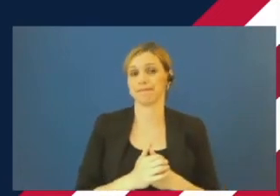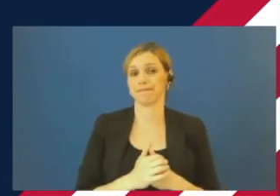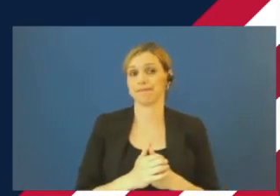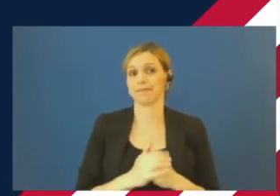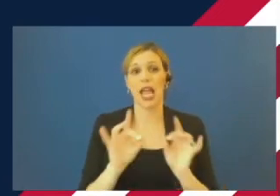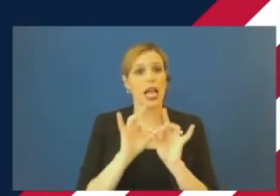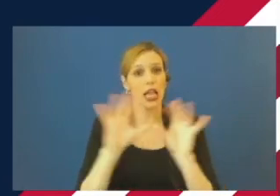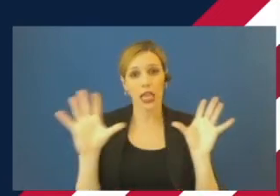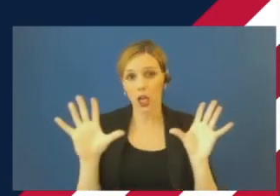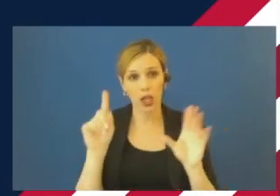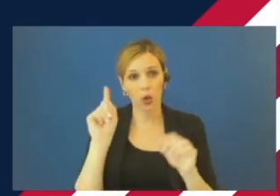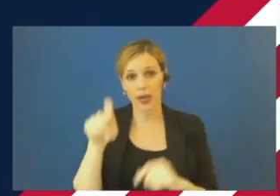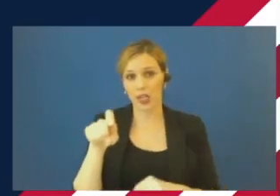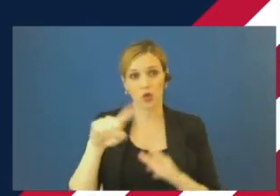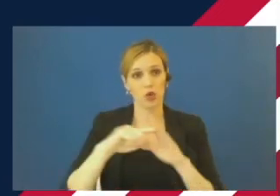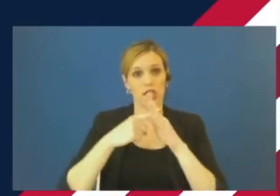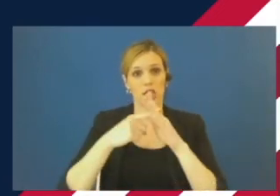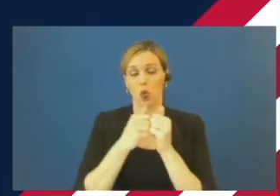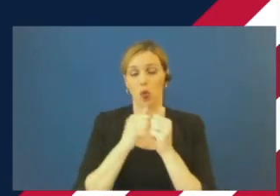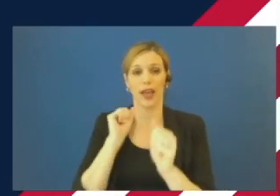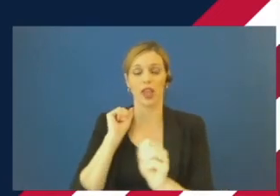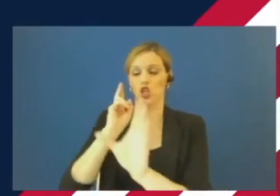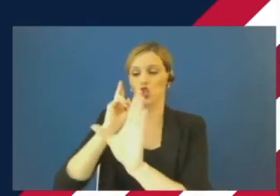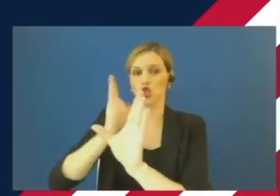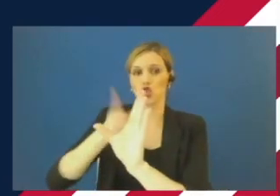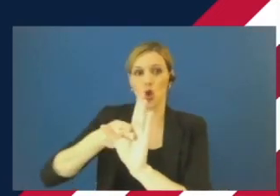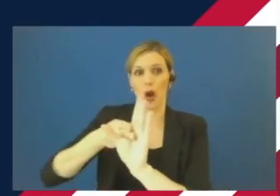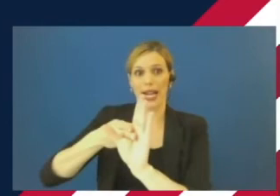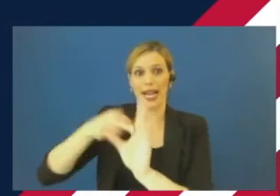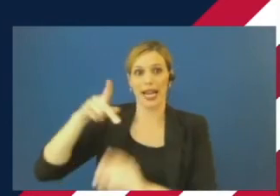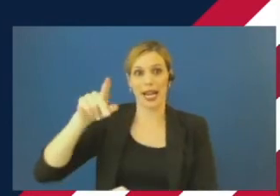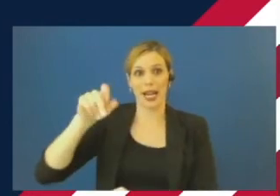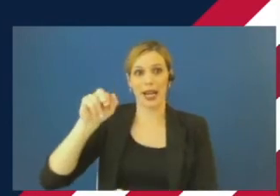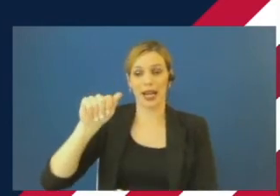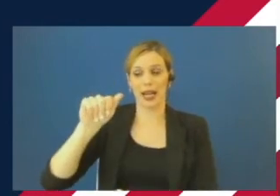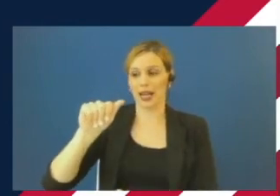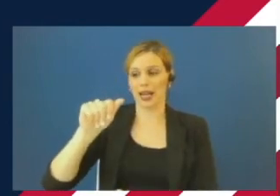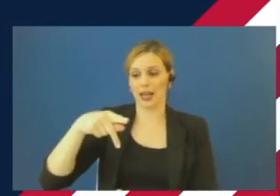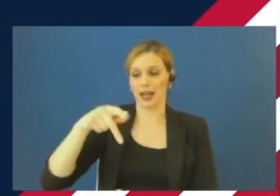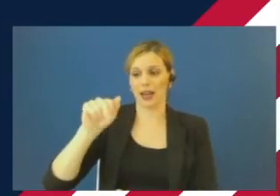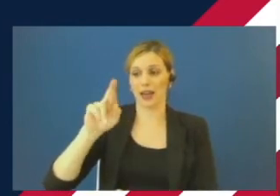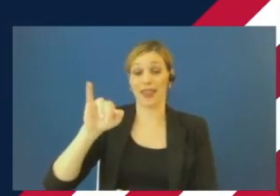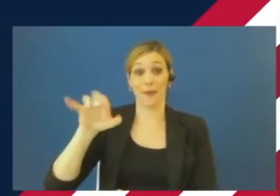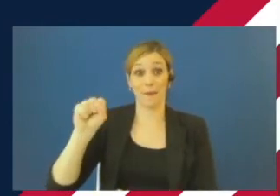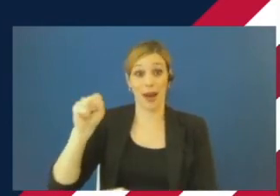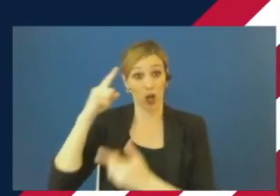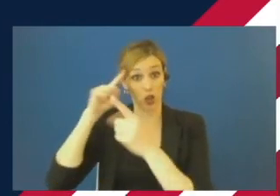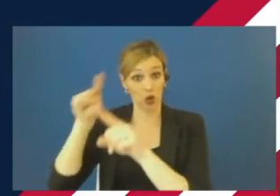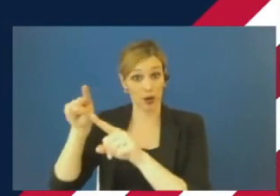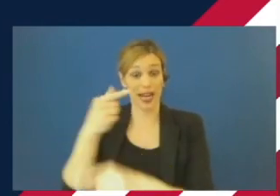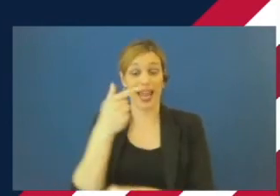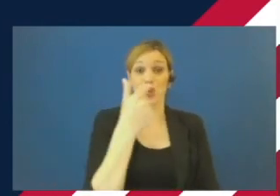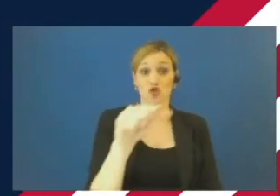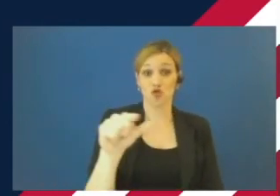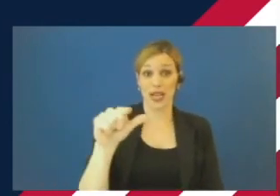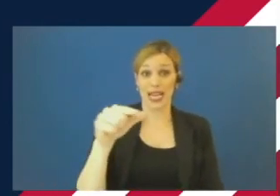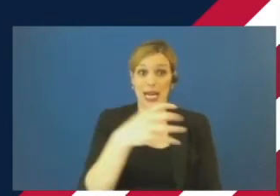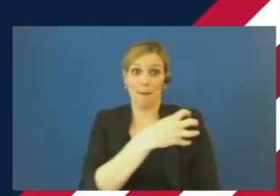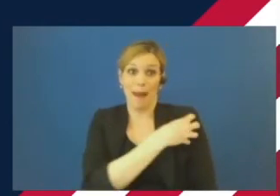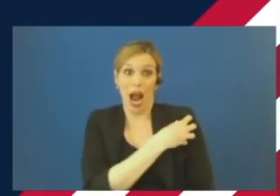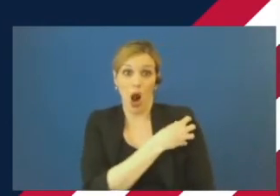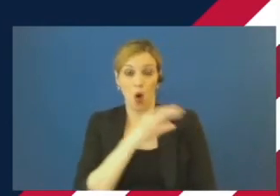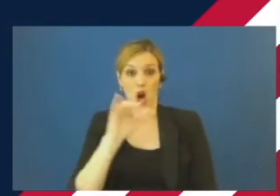Agreement, which is doing things like reenacting the Clean Power Plan with even stronger and more stringent